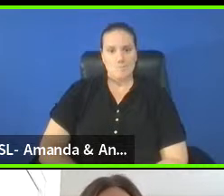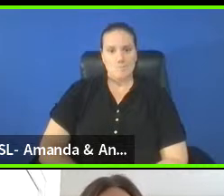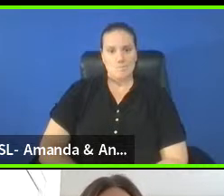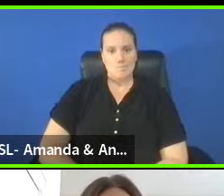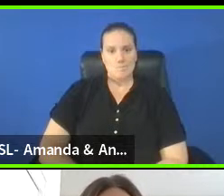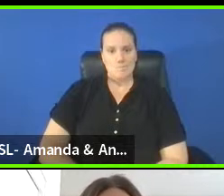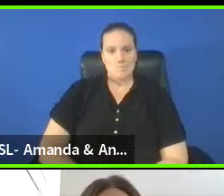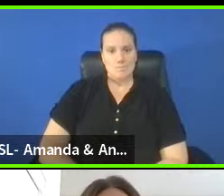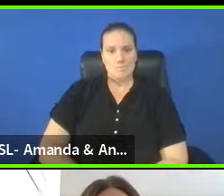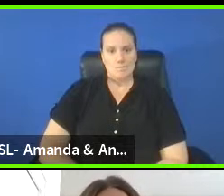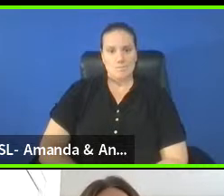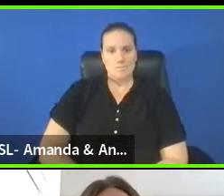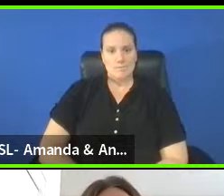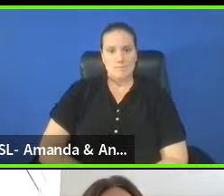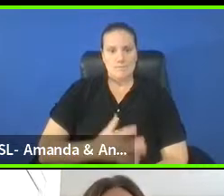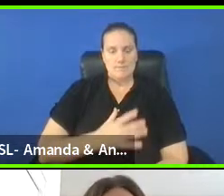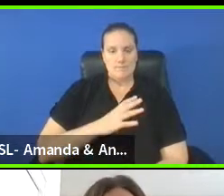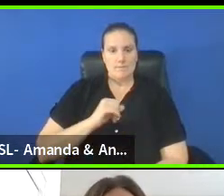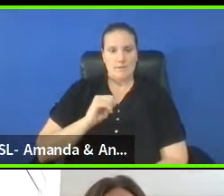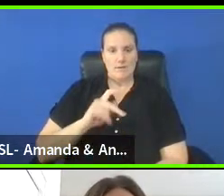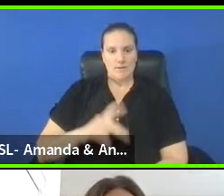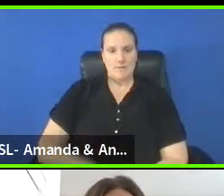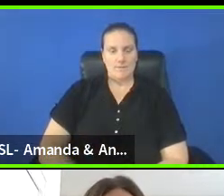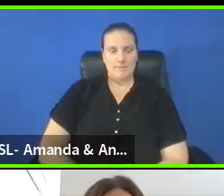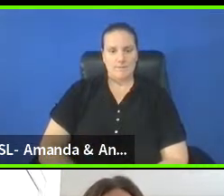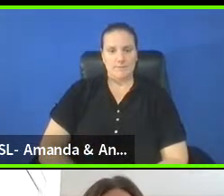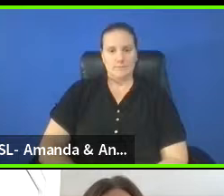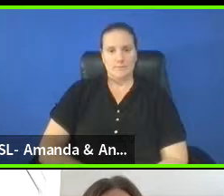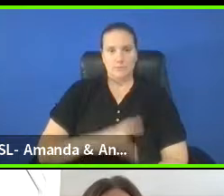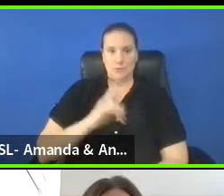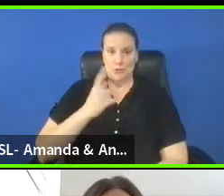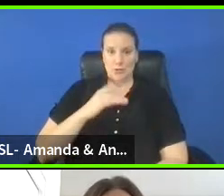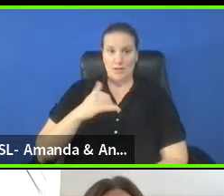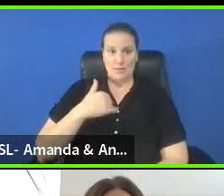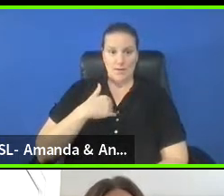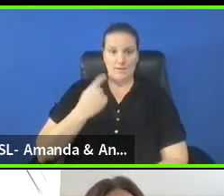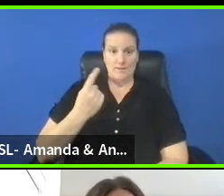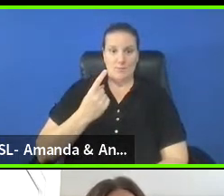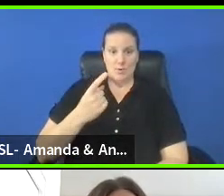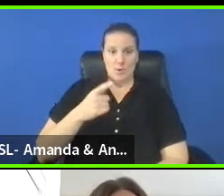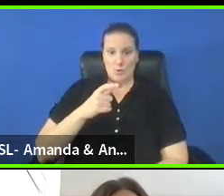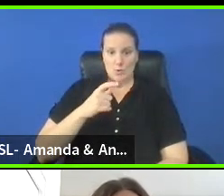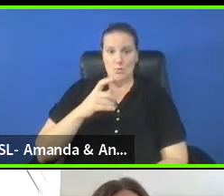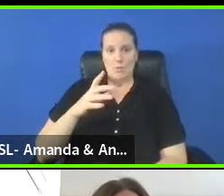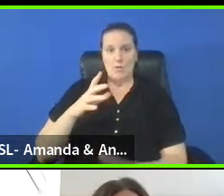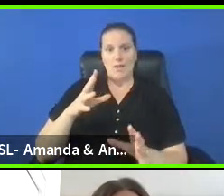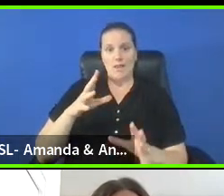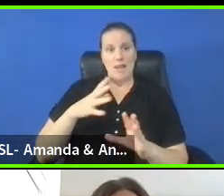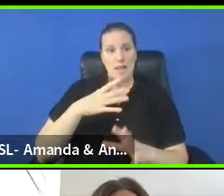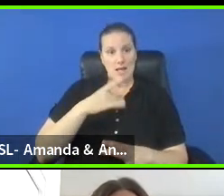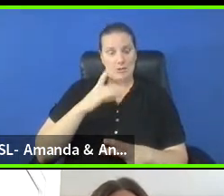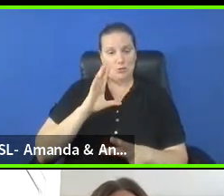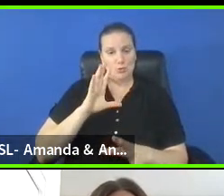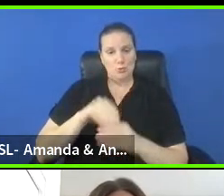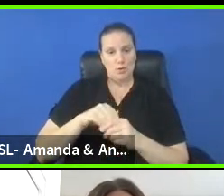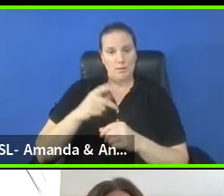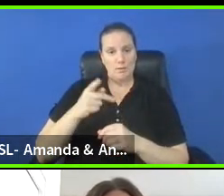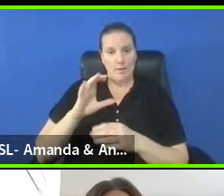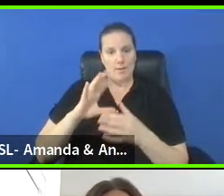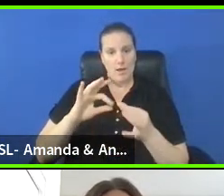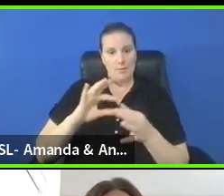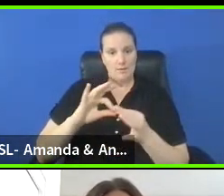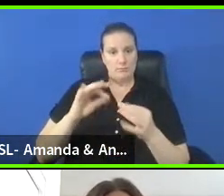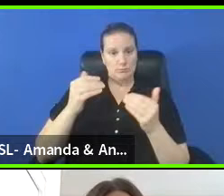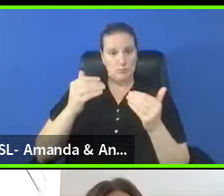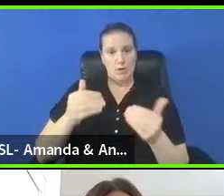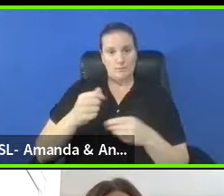Okay. All right. Well, it looks like we have someone who would like to join and provide public comment. Why don't we go